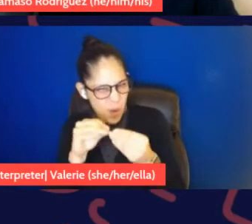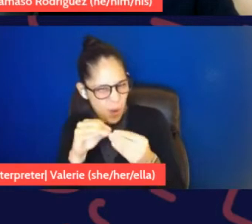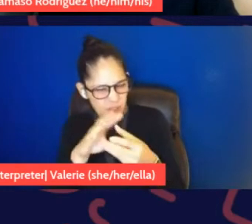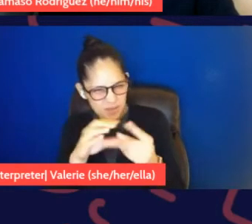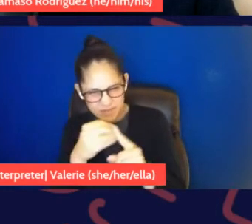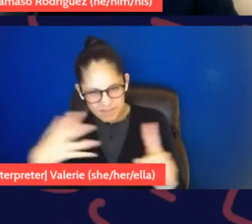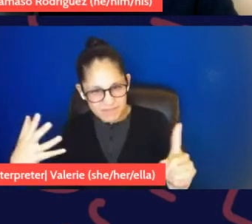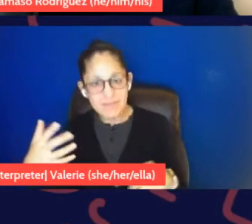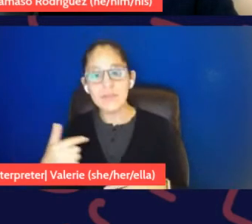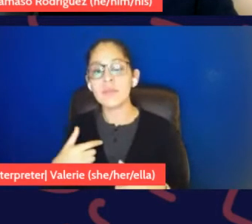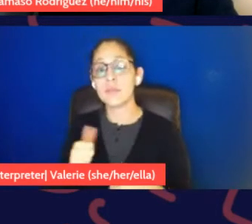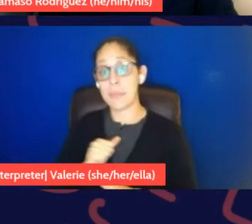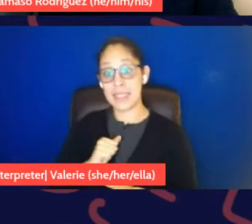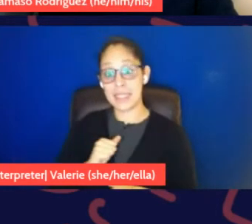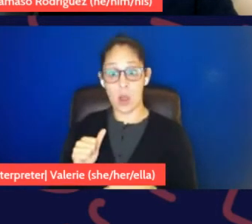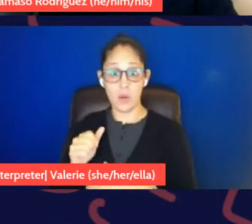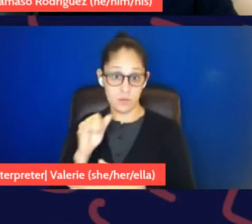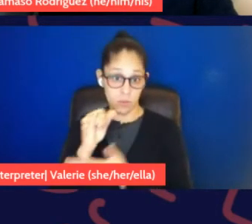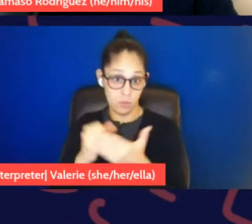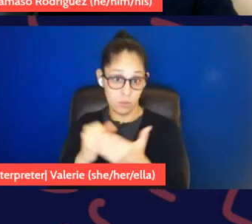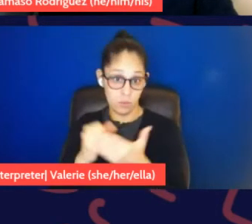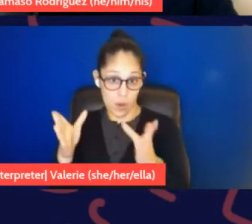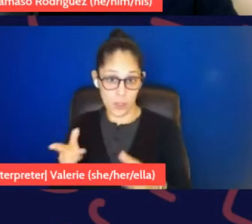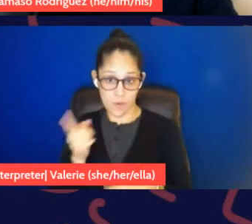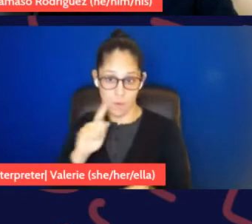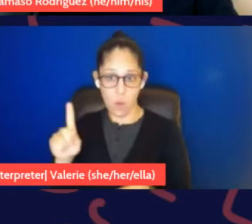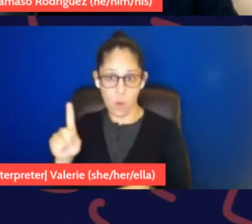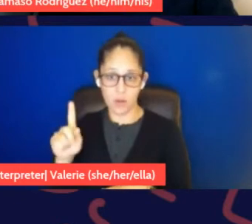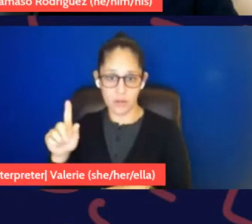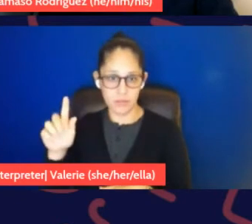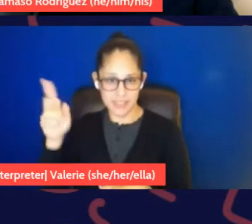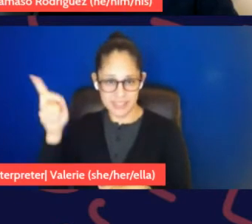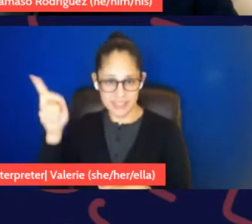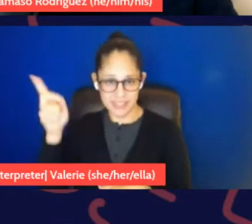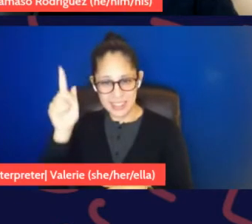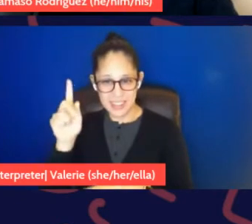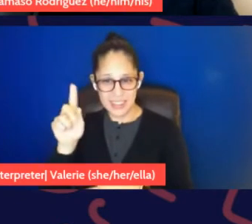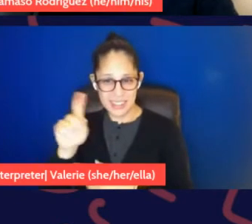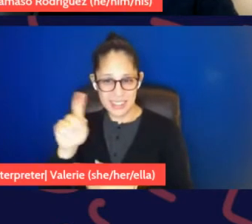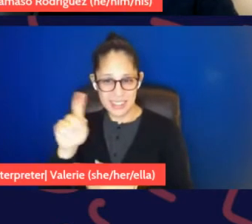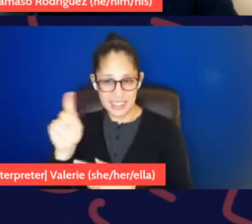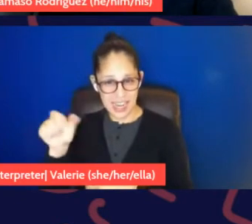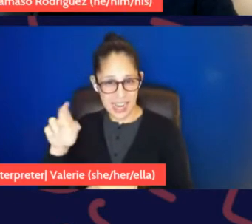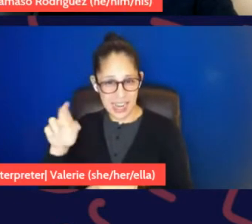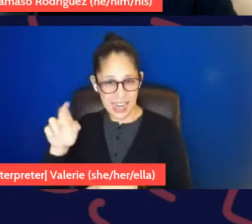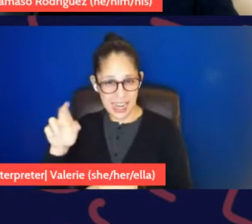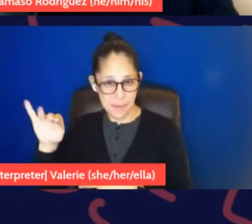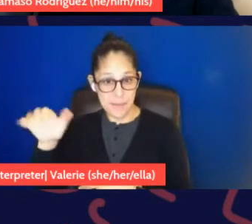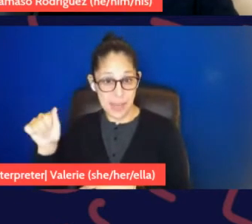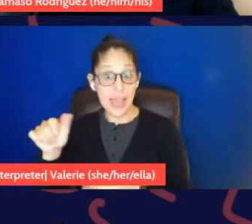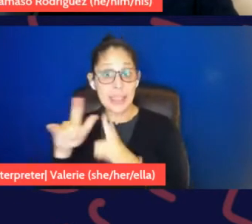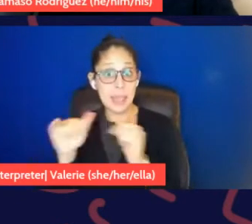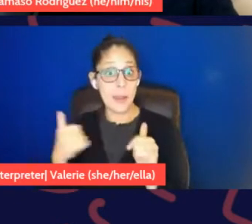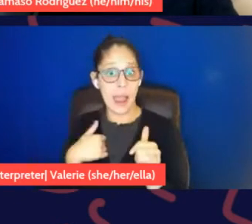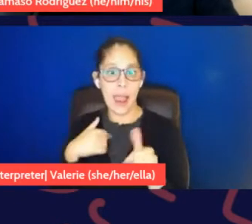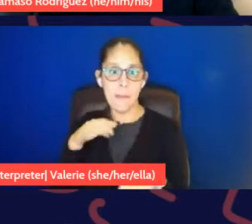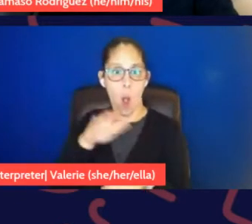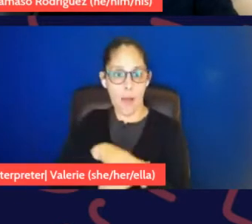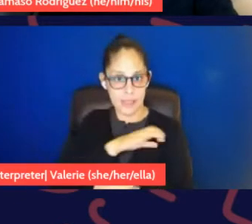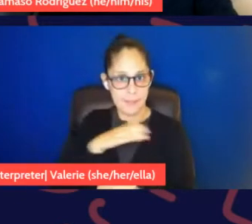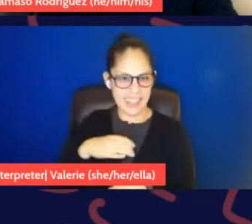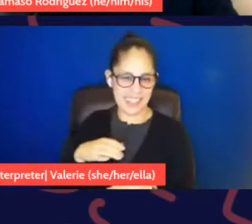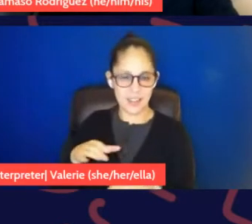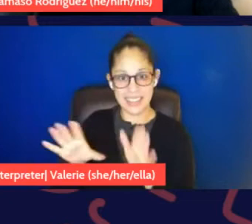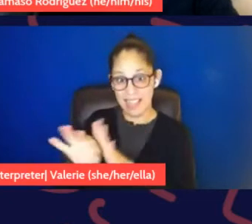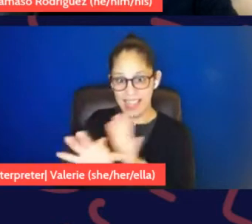Garamia Theater in Dallas, Texas. And I'm on the steering committee, selection committee for the Encuentro. And I've really spent most